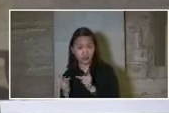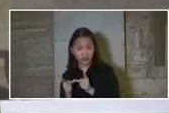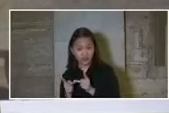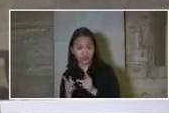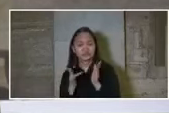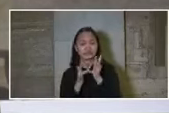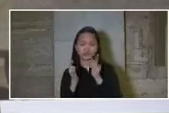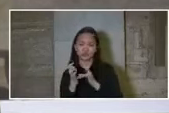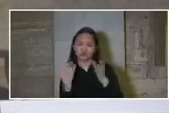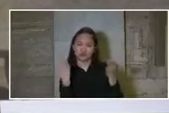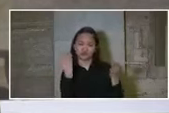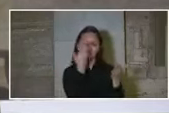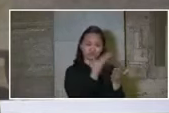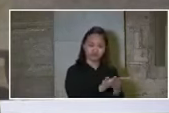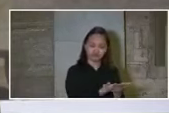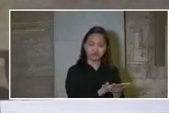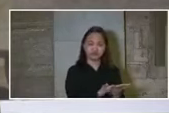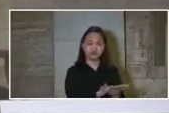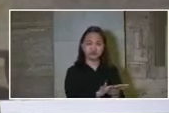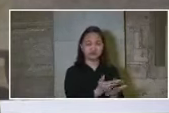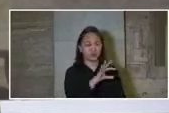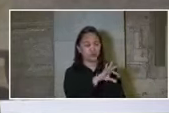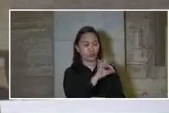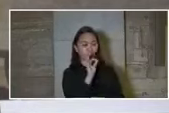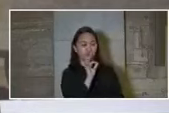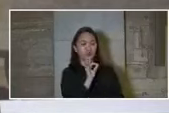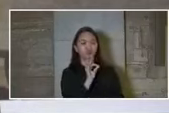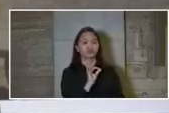When Jesus arrived, he found out Lazarus